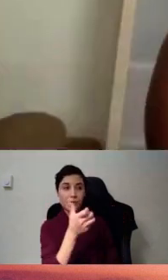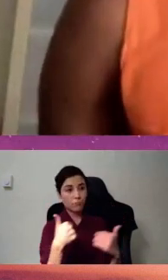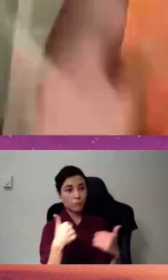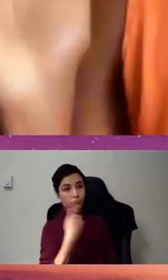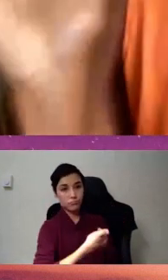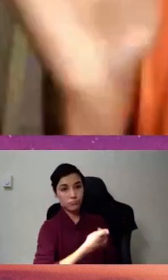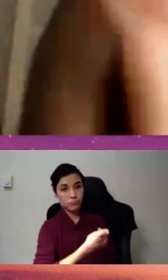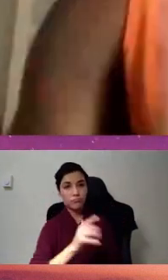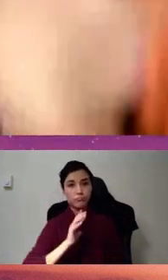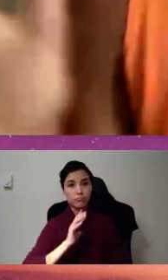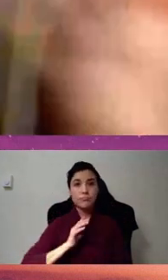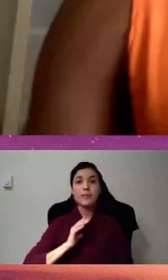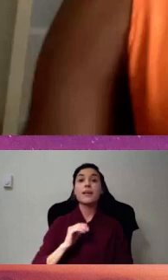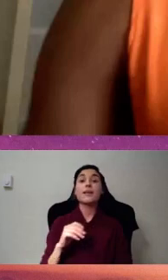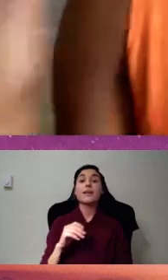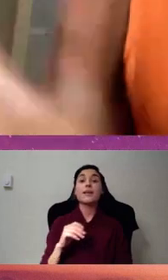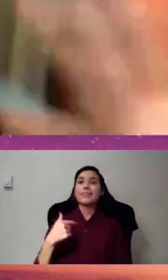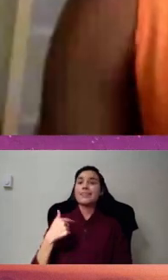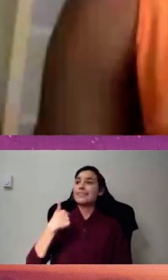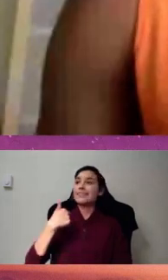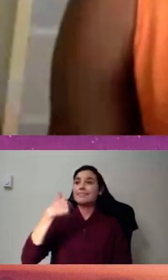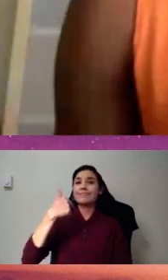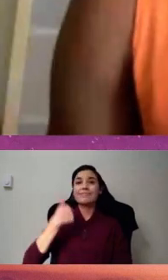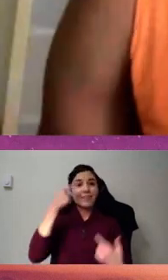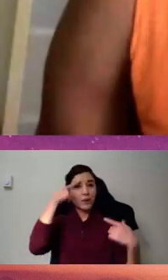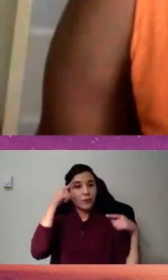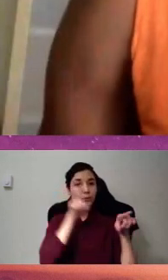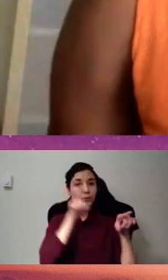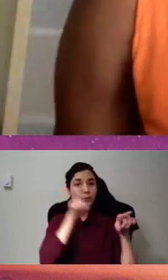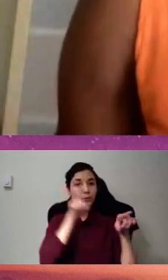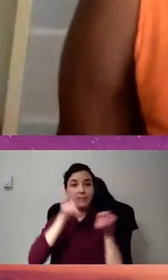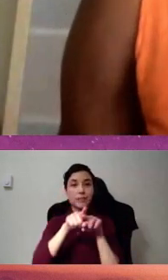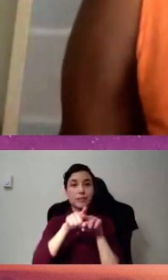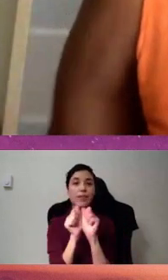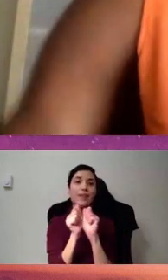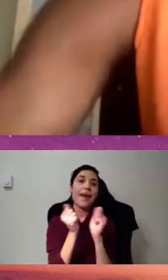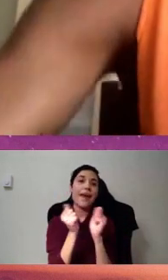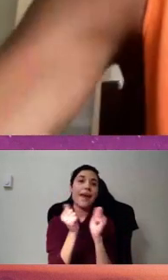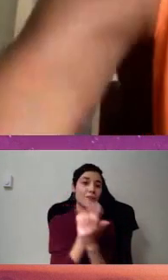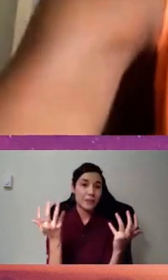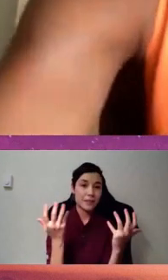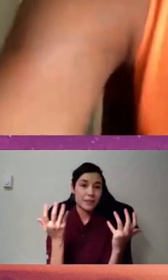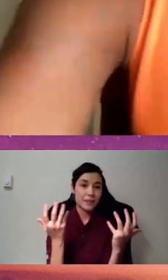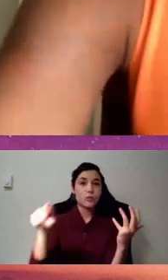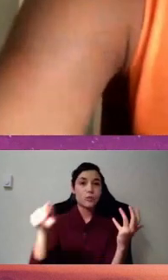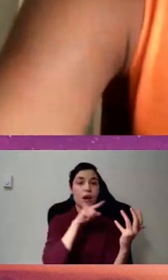I echo everything that has been said thus far. Oh my gosh, definitely.